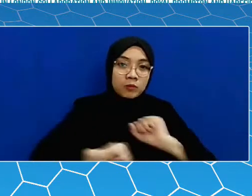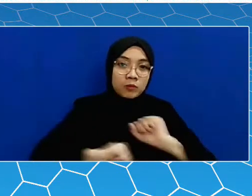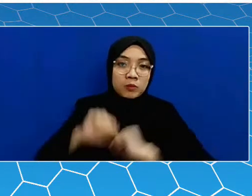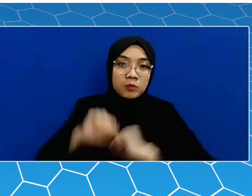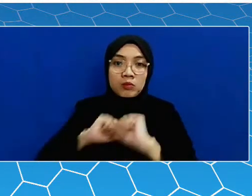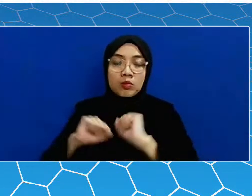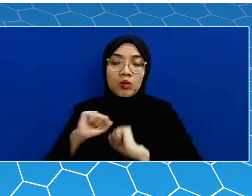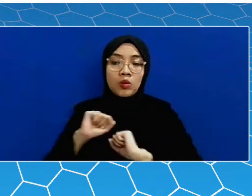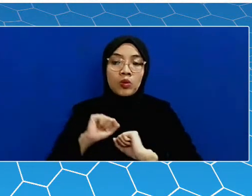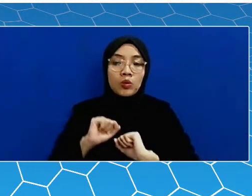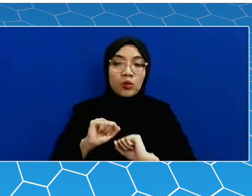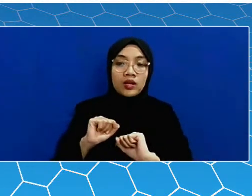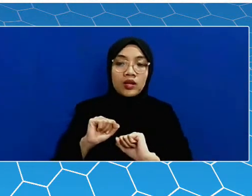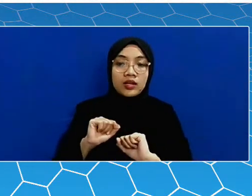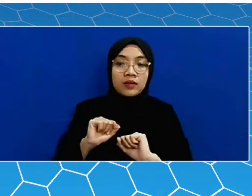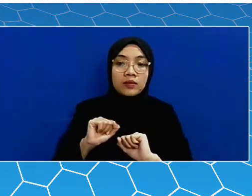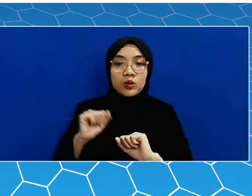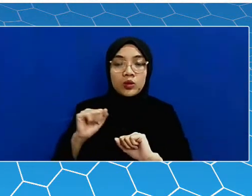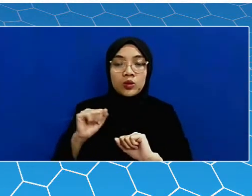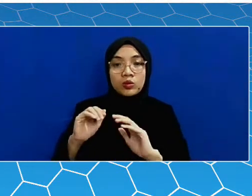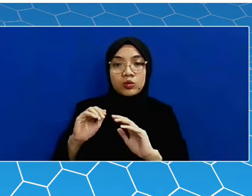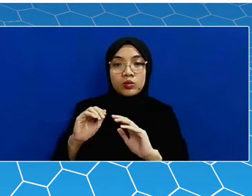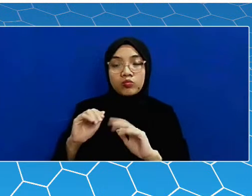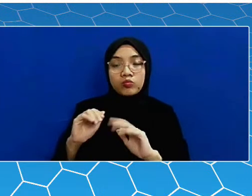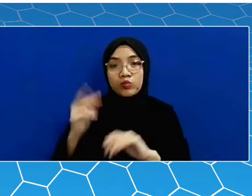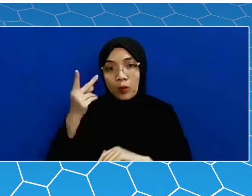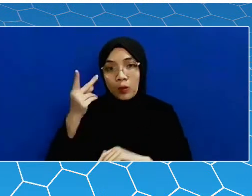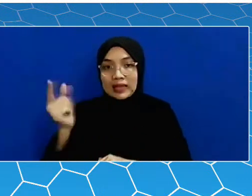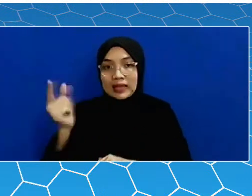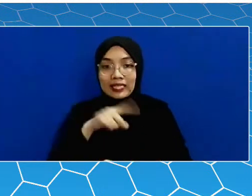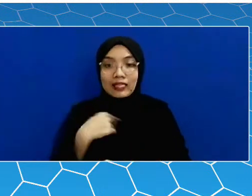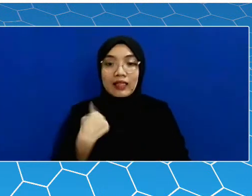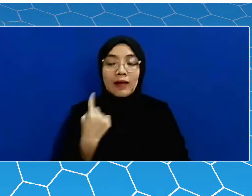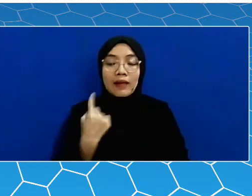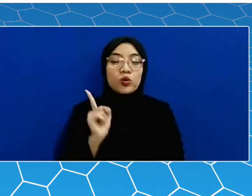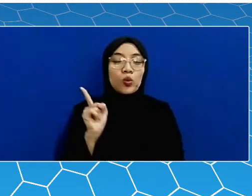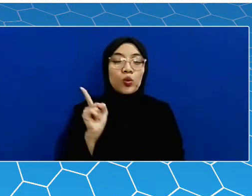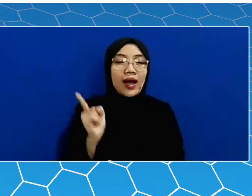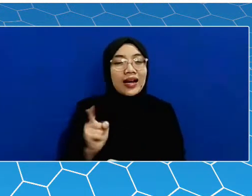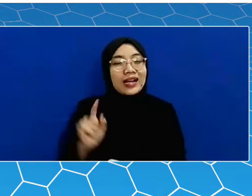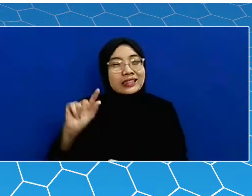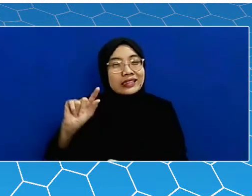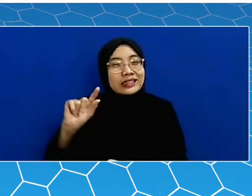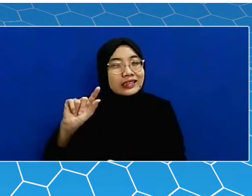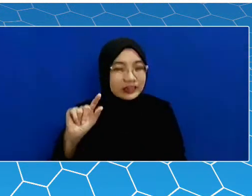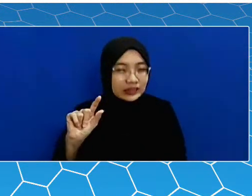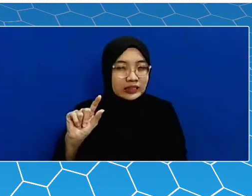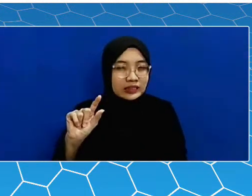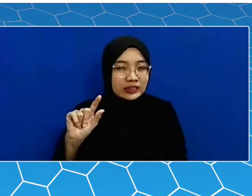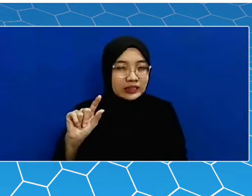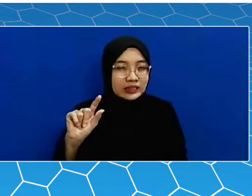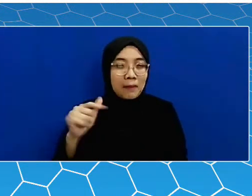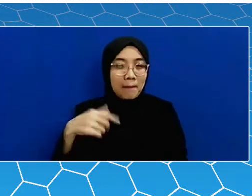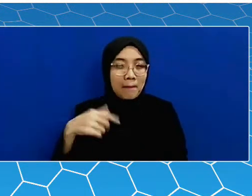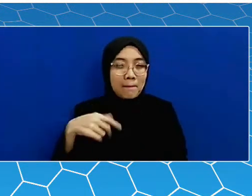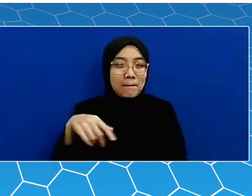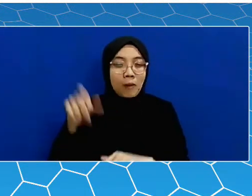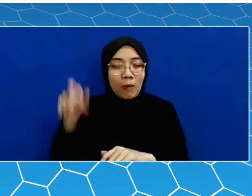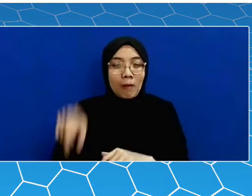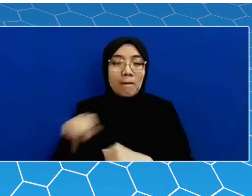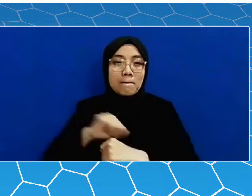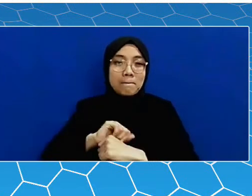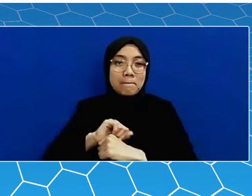moment, we have very few, hardly any COVID patients, but we are trying to increase